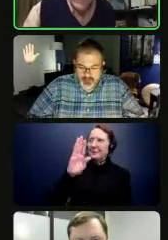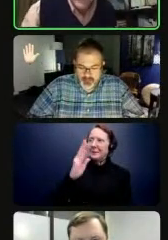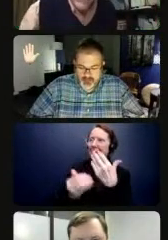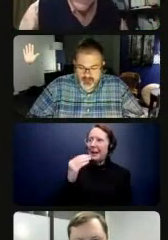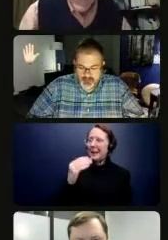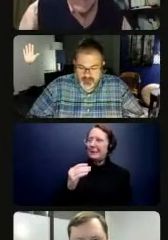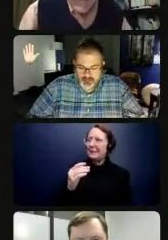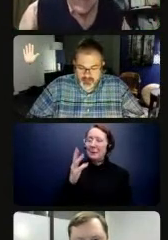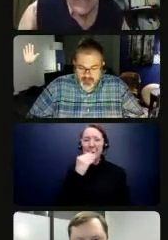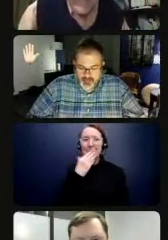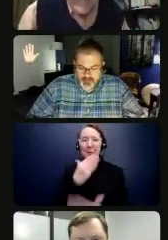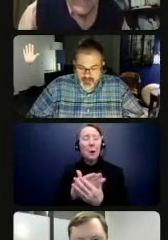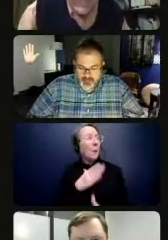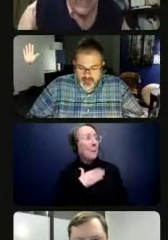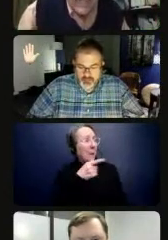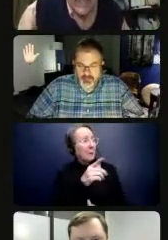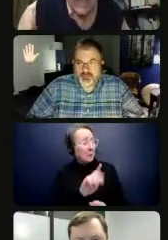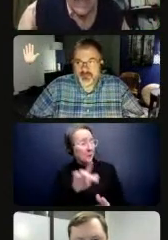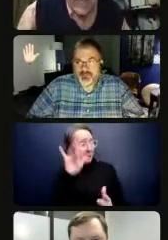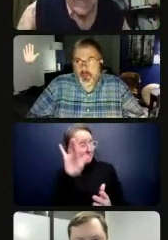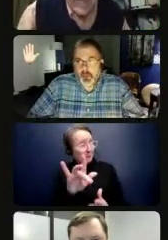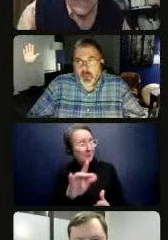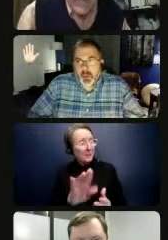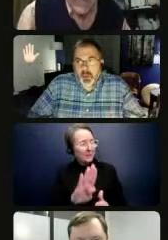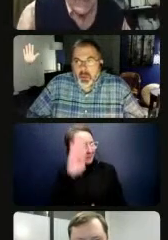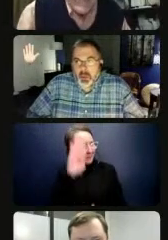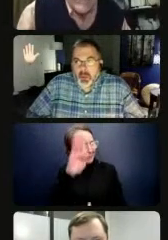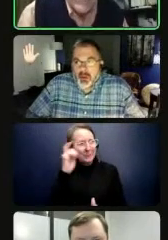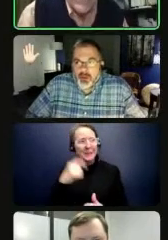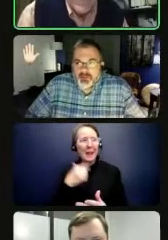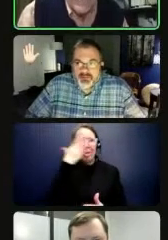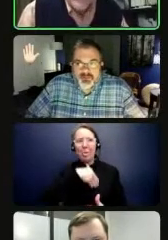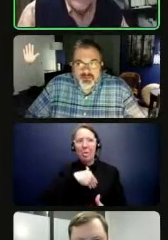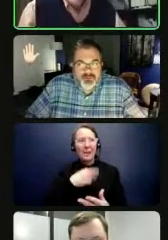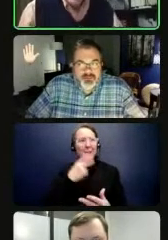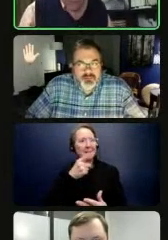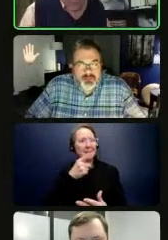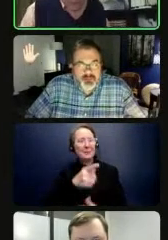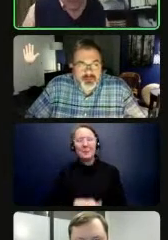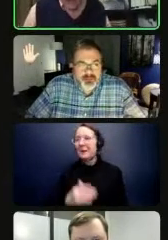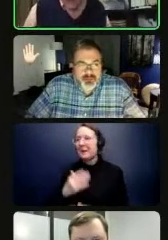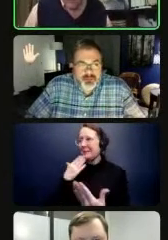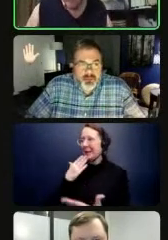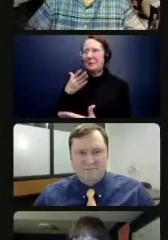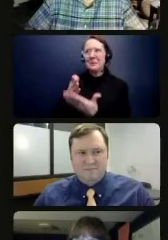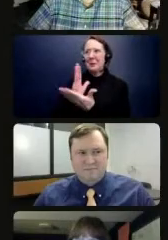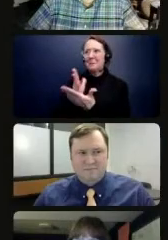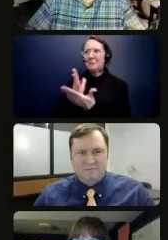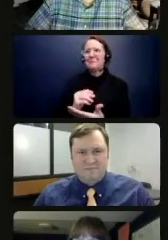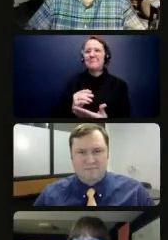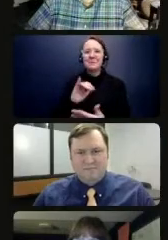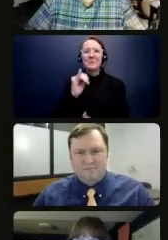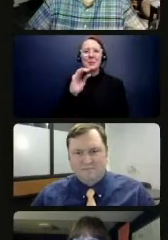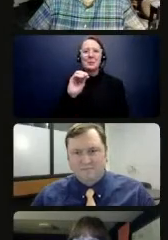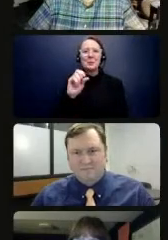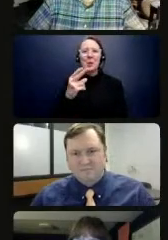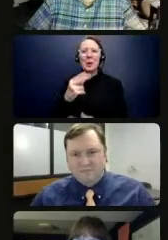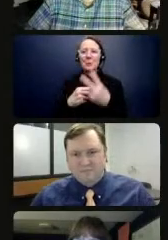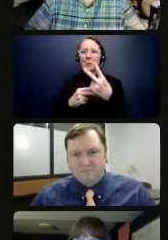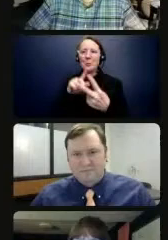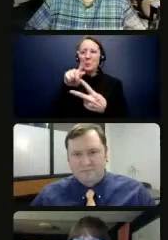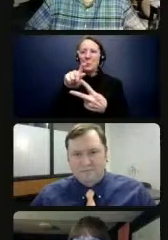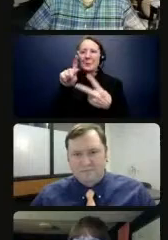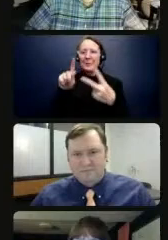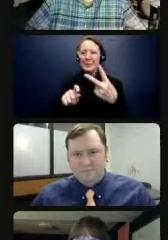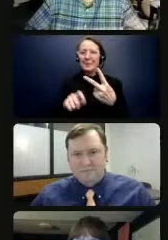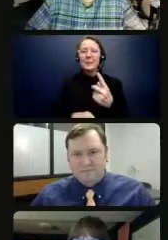good. I know. I'm glad you did. I would have missed it. I'm sorry. That's all quite all right. Josh, I've got two questions. And one is